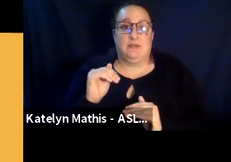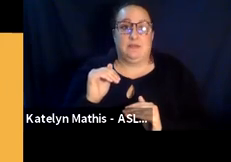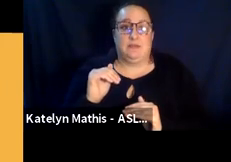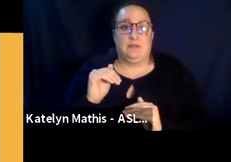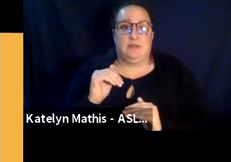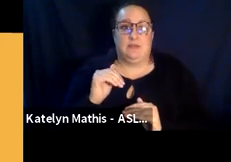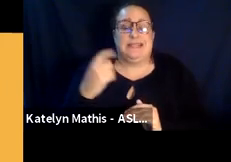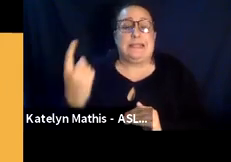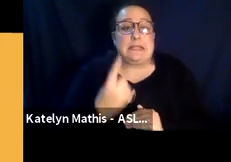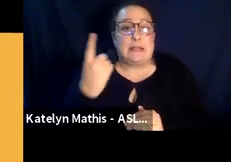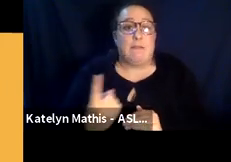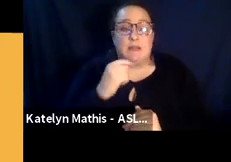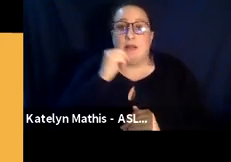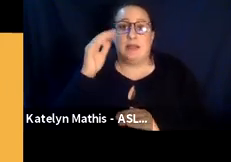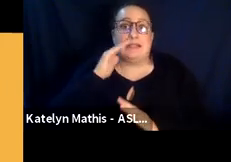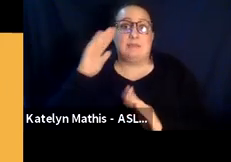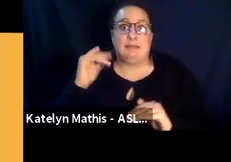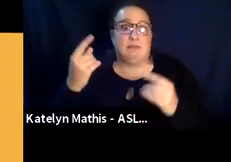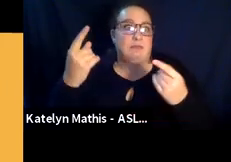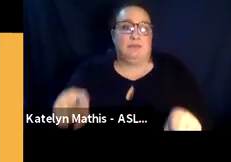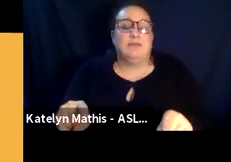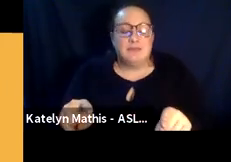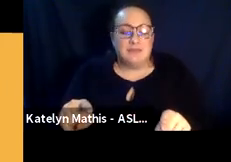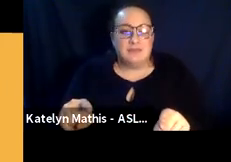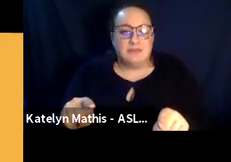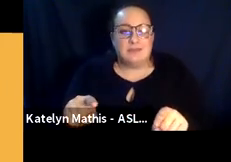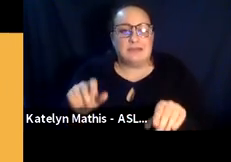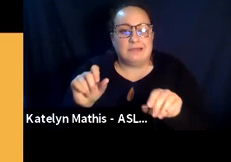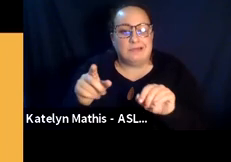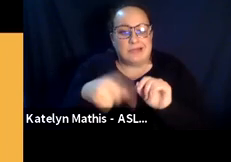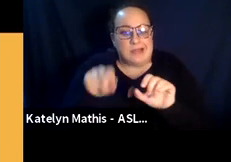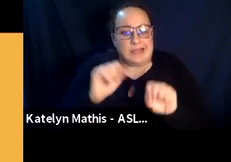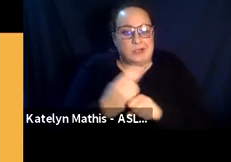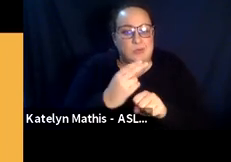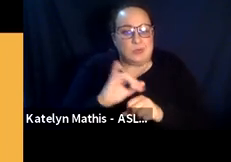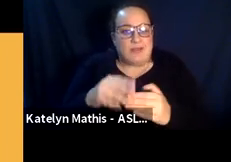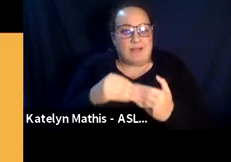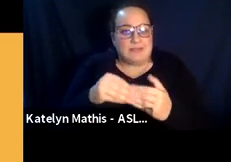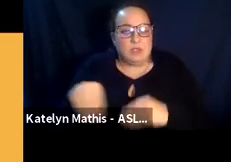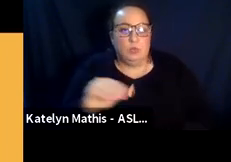something unexpected happens, and they can use that flexibility to move.